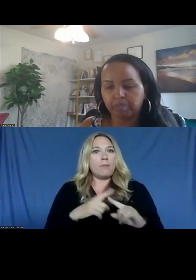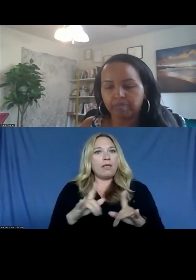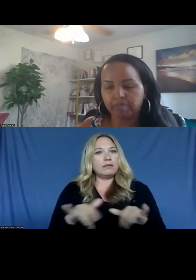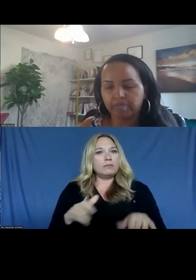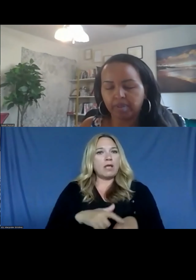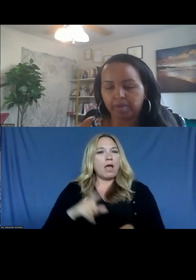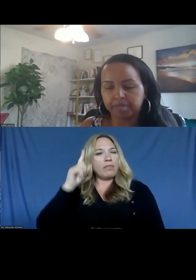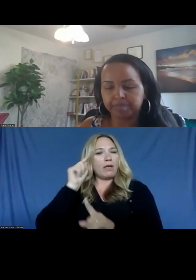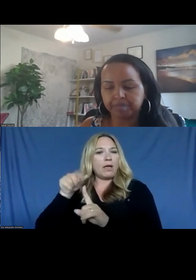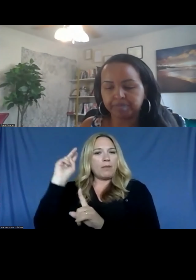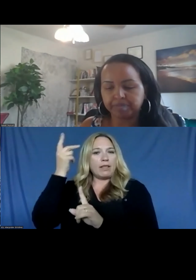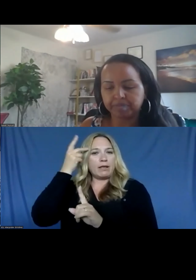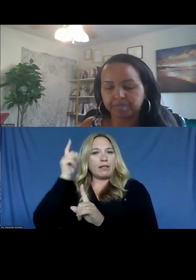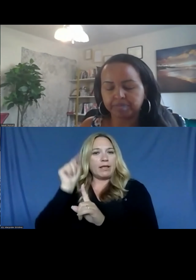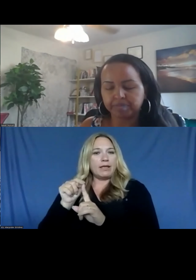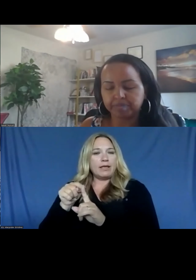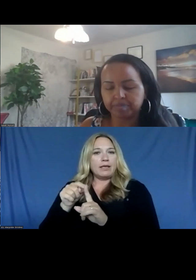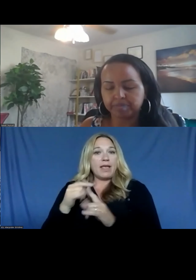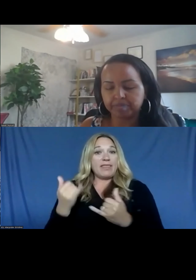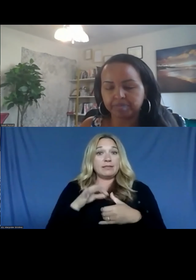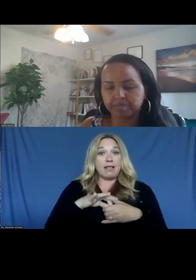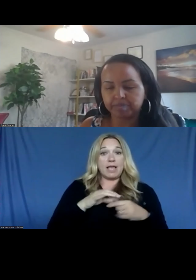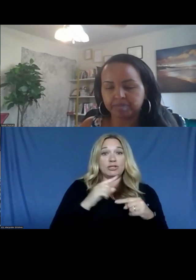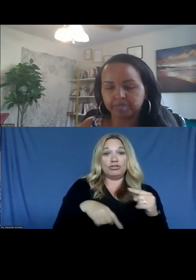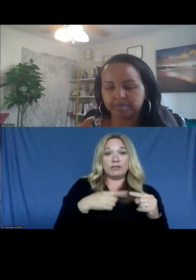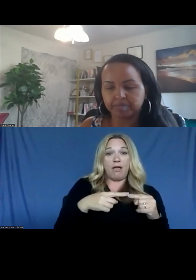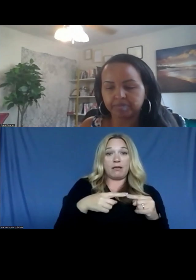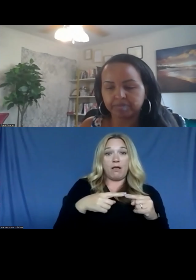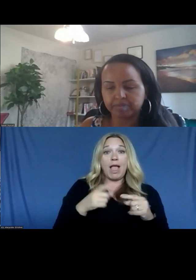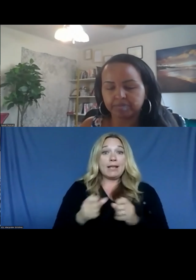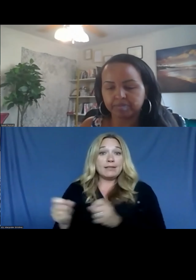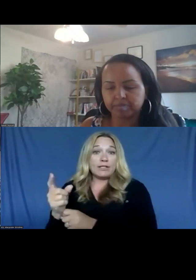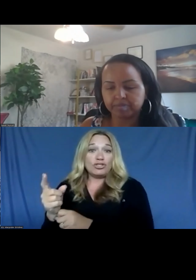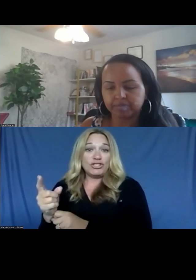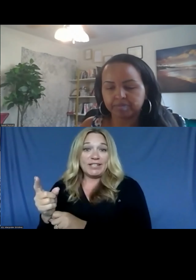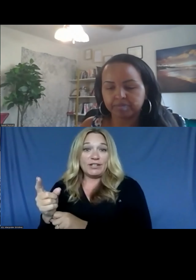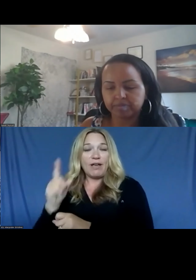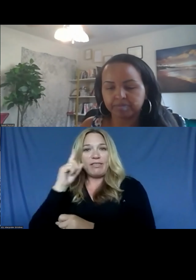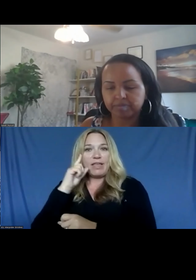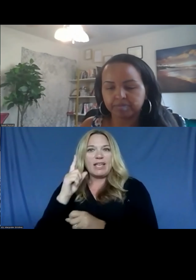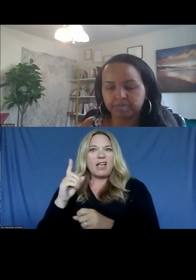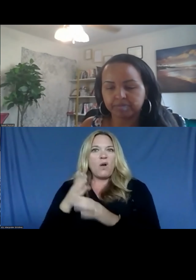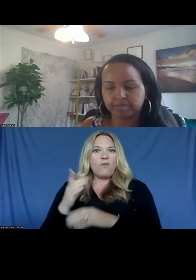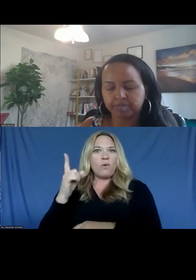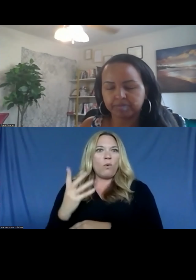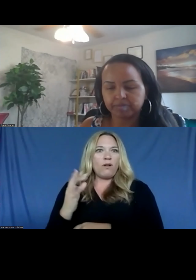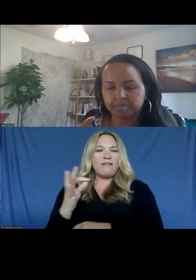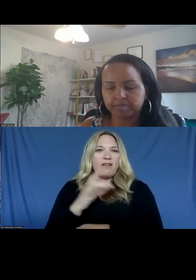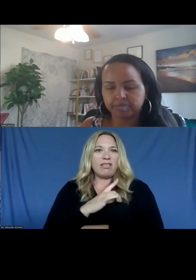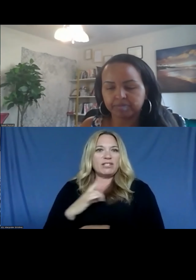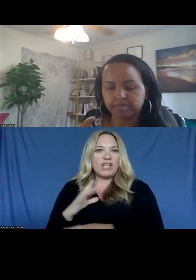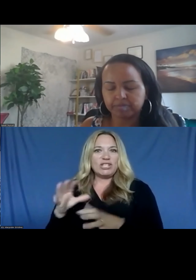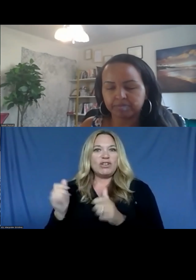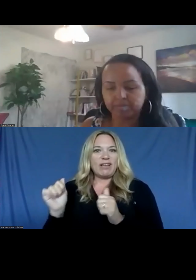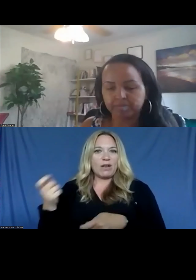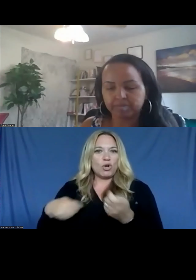right? And recognizing that between this election cycle and next year, we could see, I think over a quarter of the legislature can possibly turn